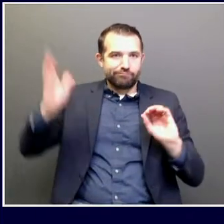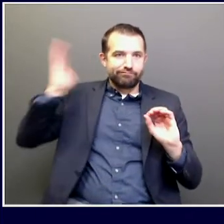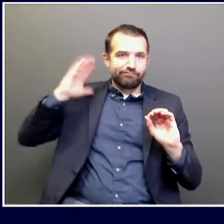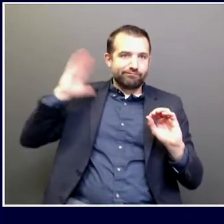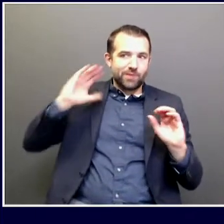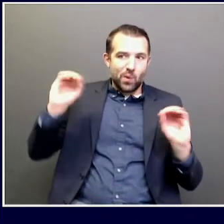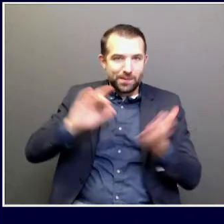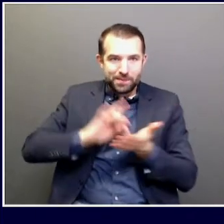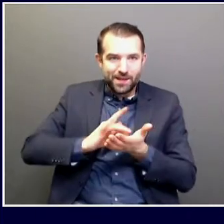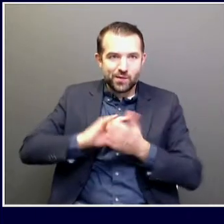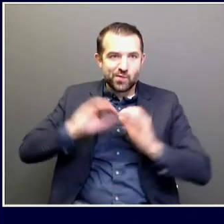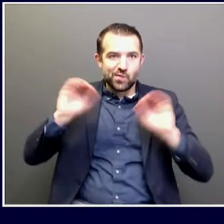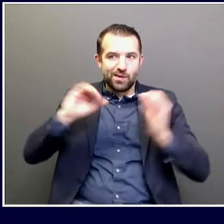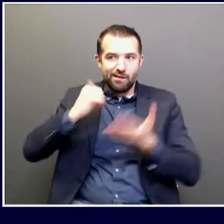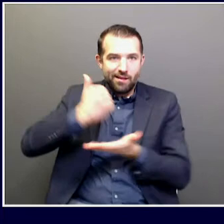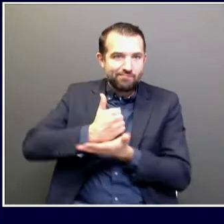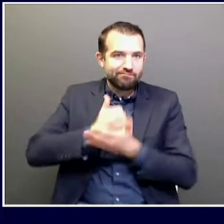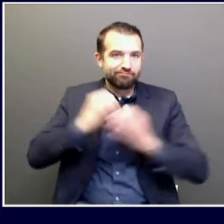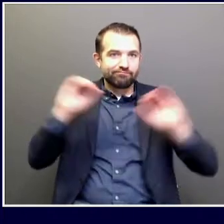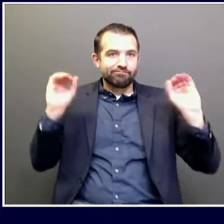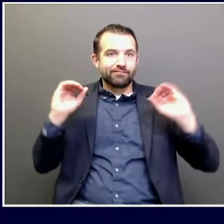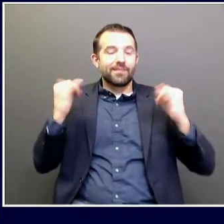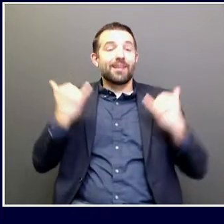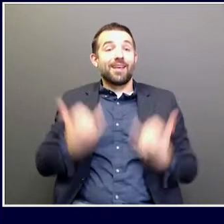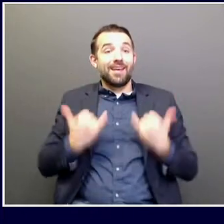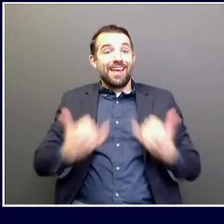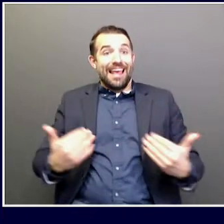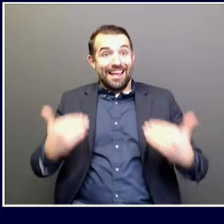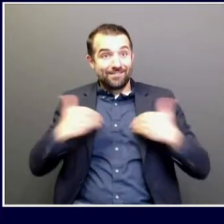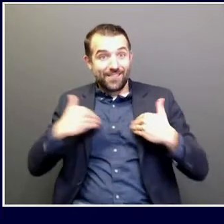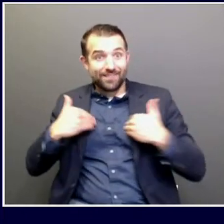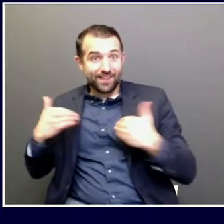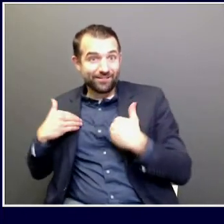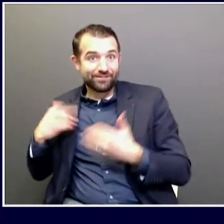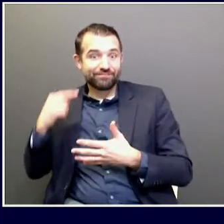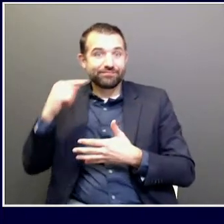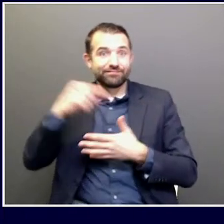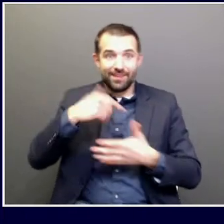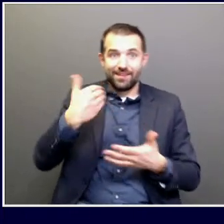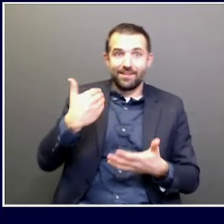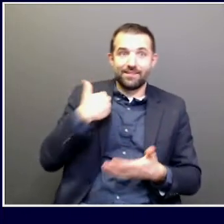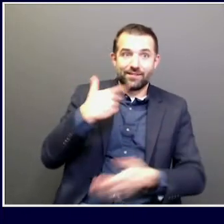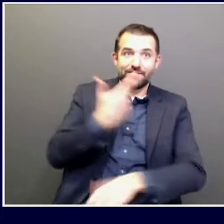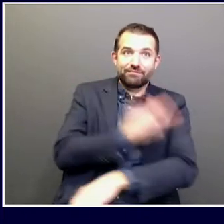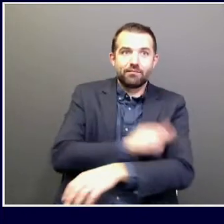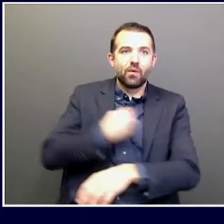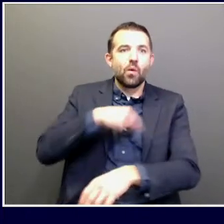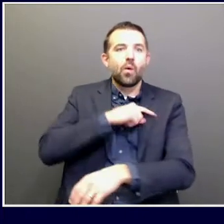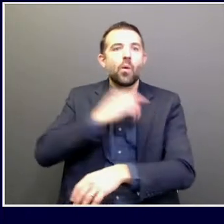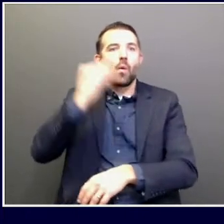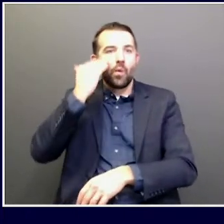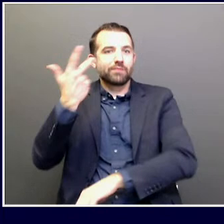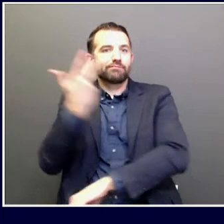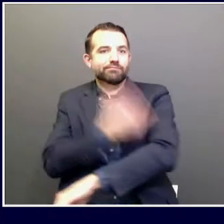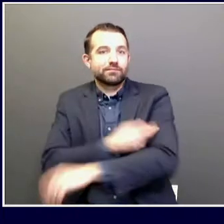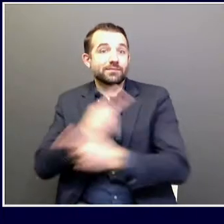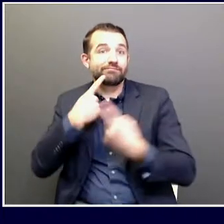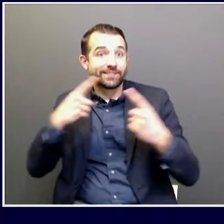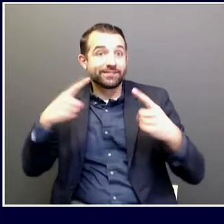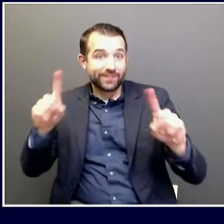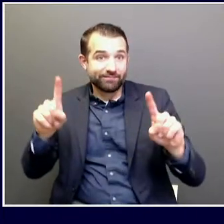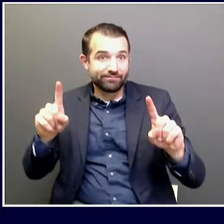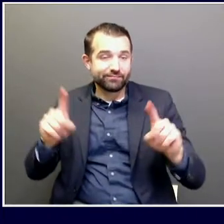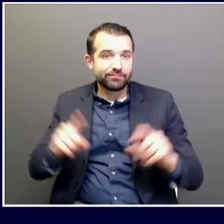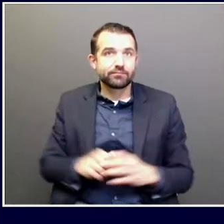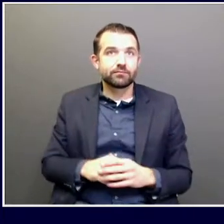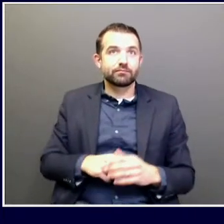understanding of how COVID-19 spread. Now we do know what works. We do know that the vaccine will prevent